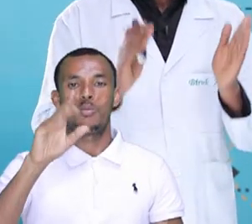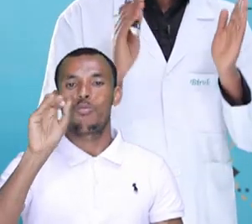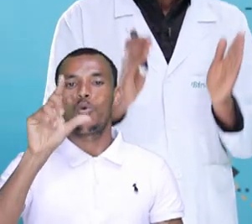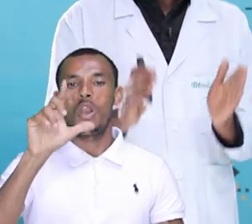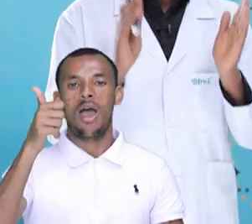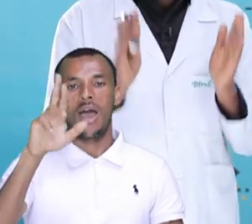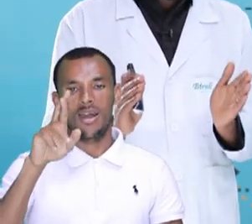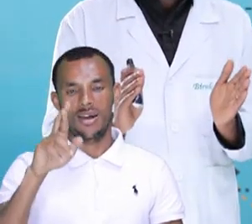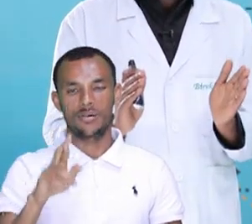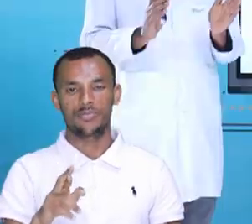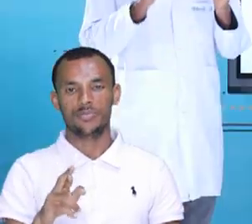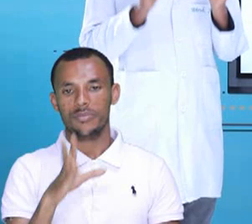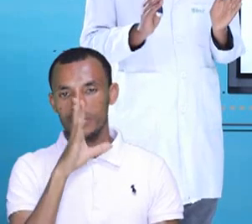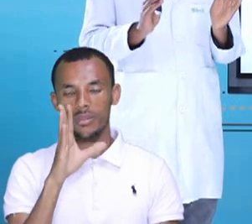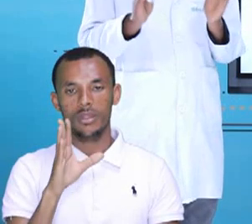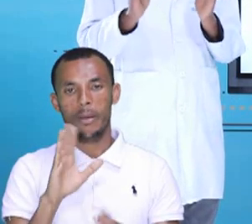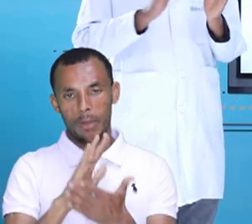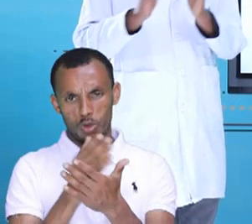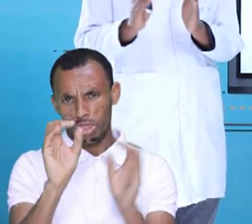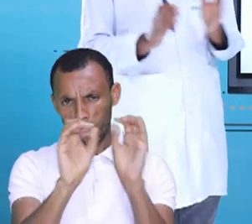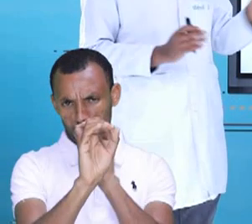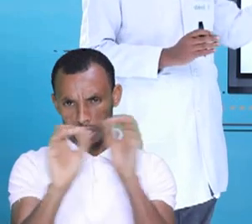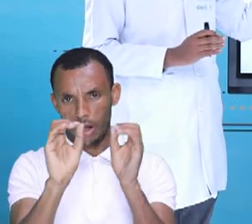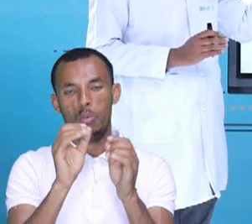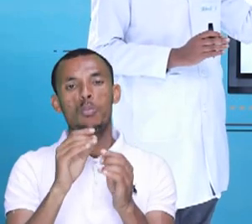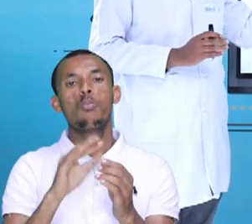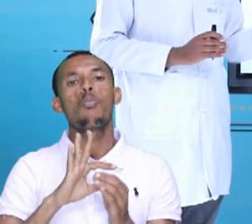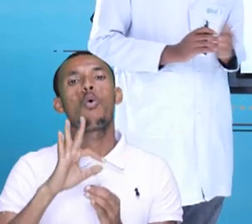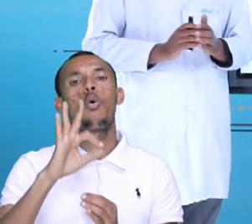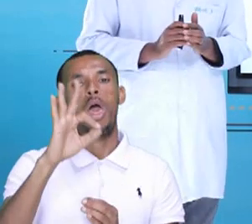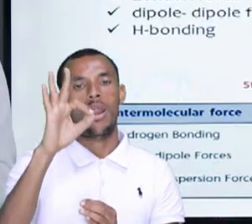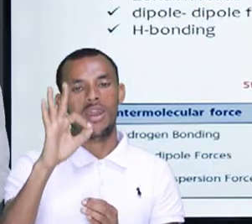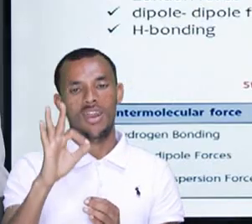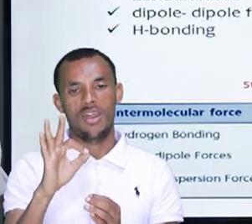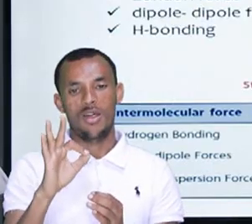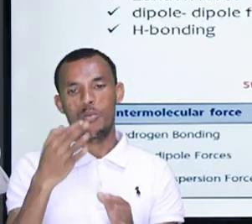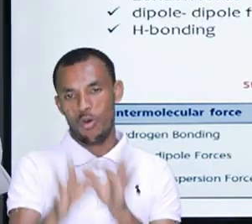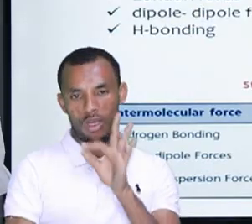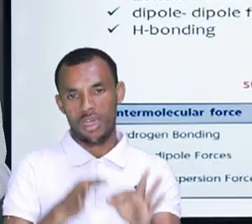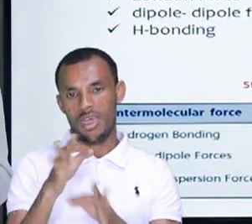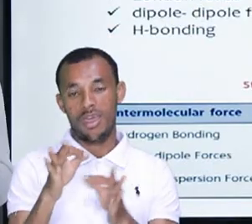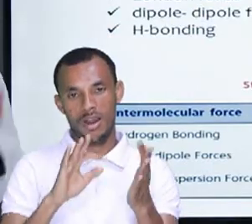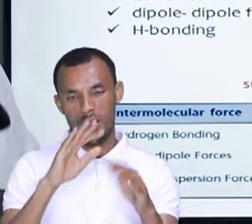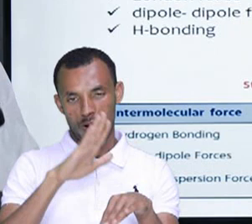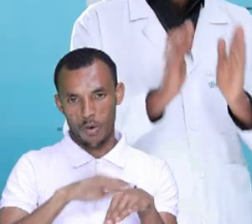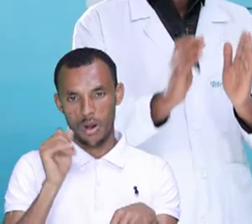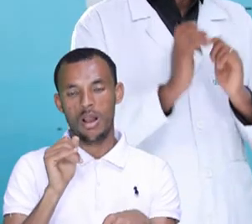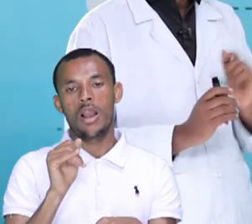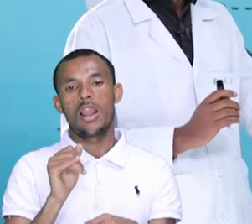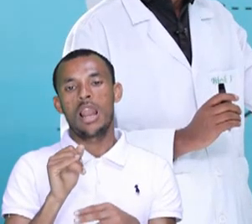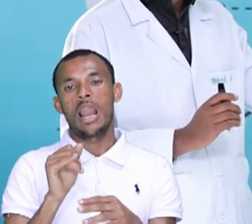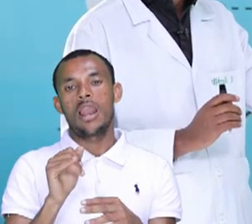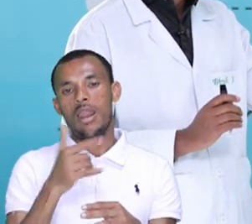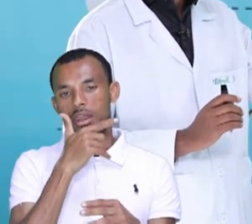Therefore, force of attraction between non-polar molecule is called London force. London force is a